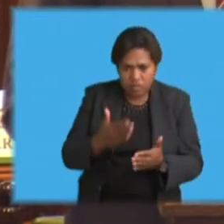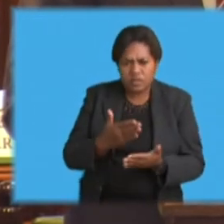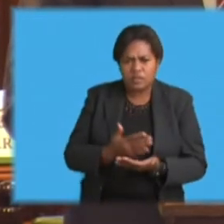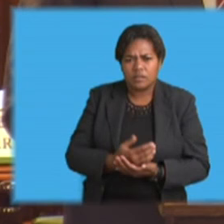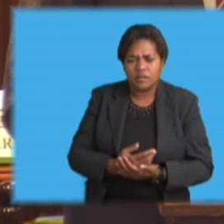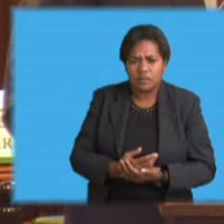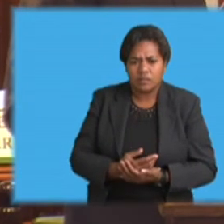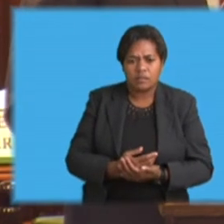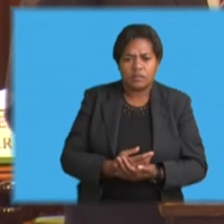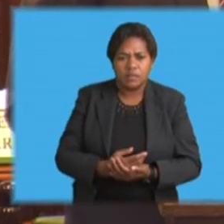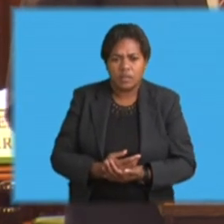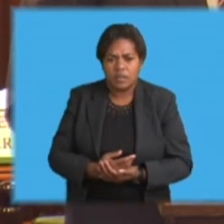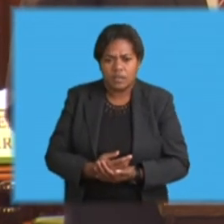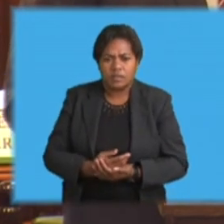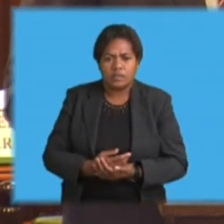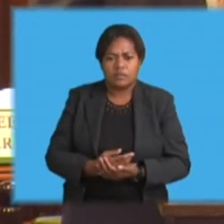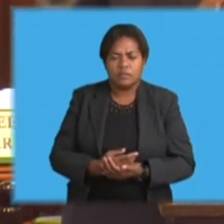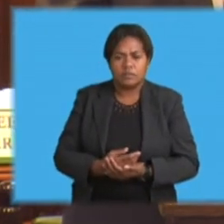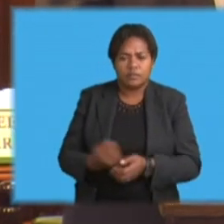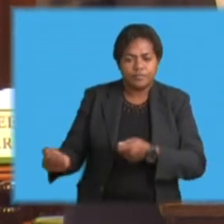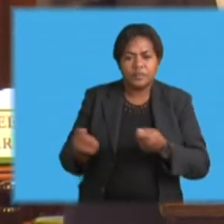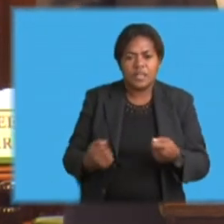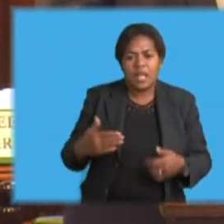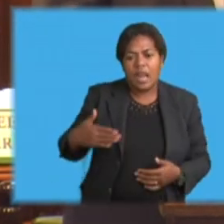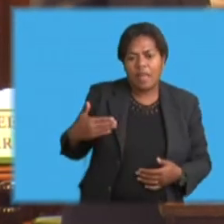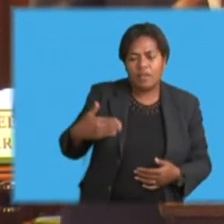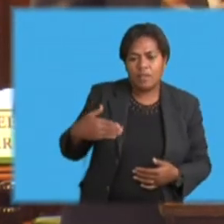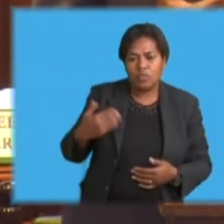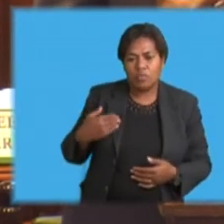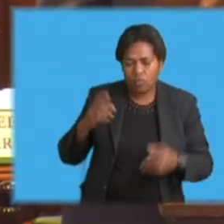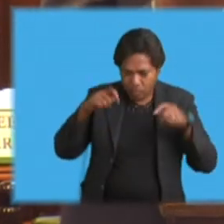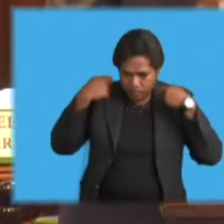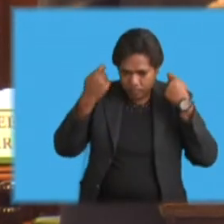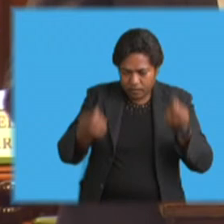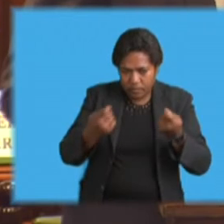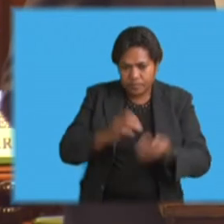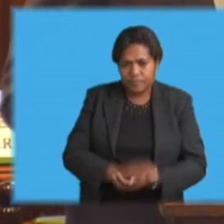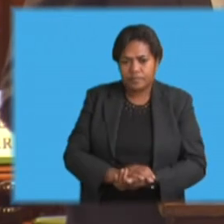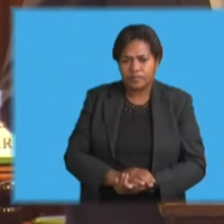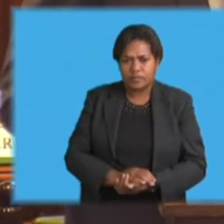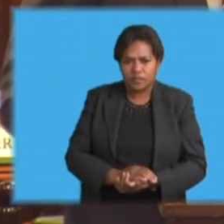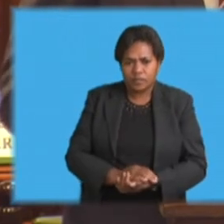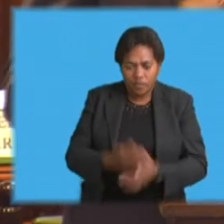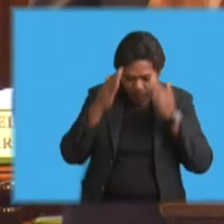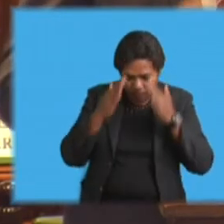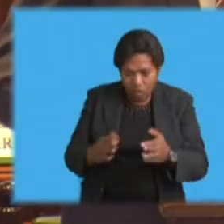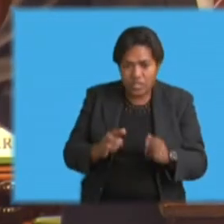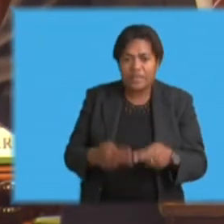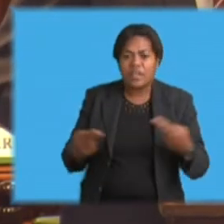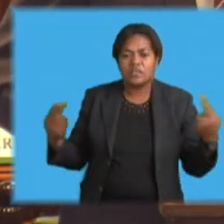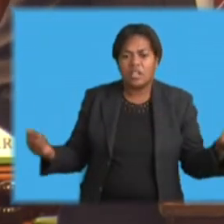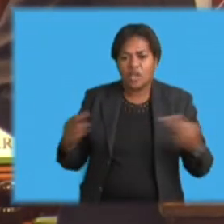enhancing livelihoods, and this has been seen in all the programs that we had in terms of a focus on infrastructure development, to provide